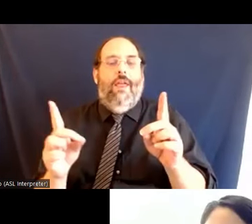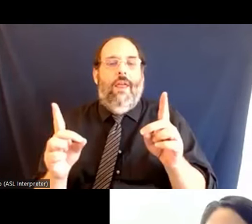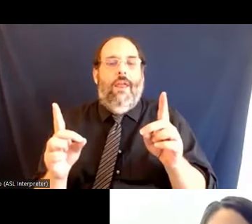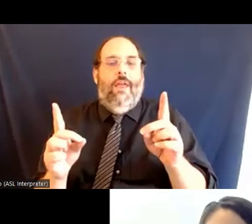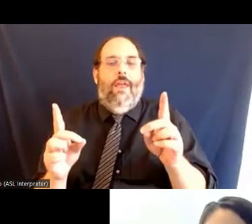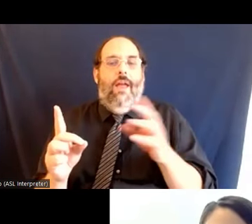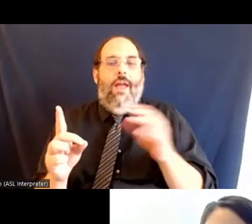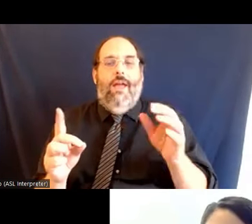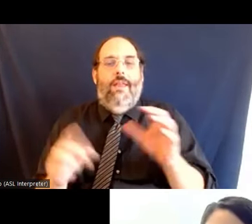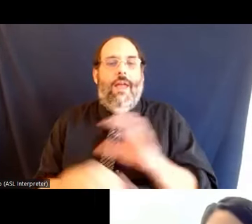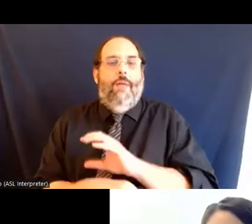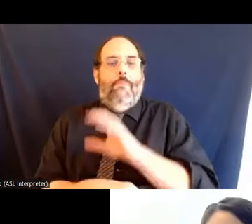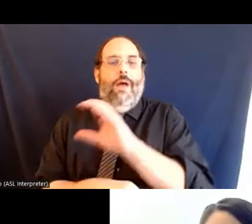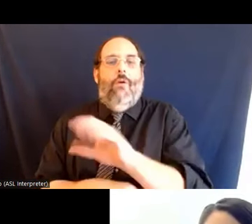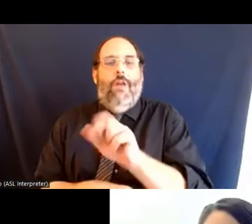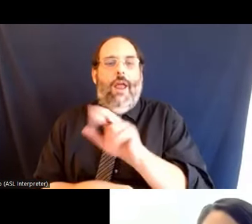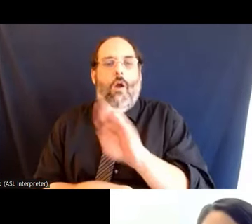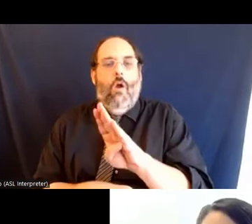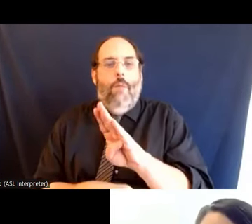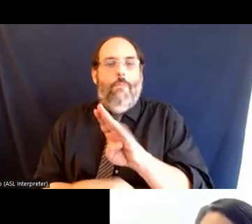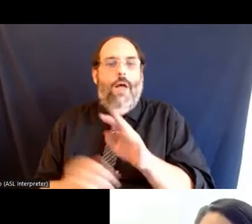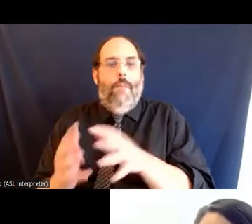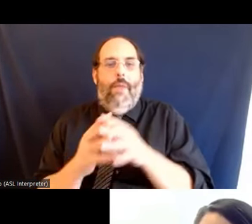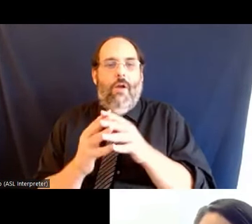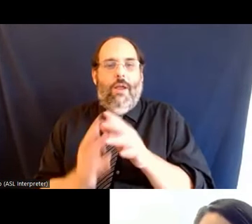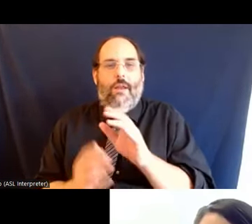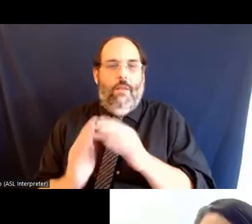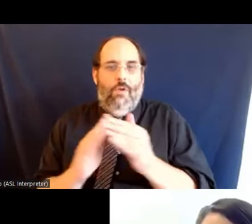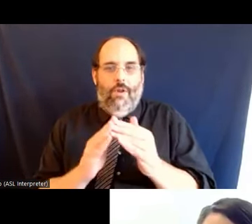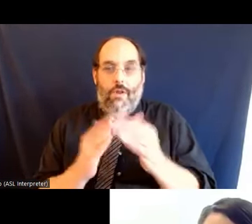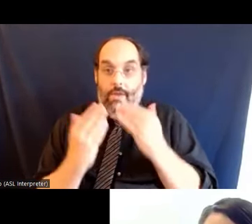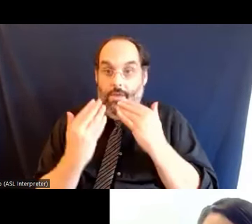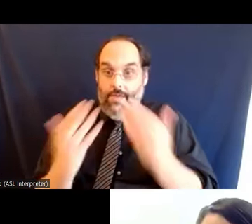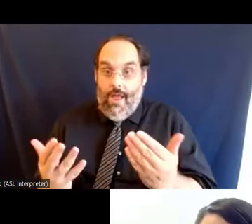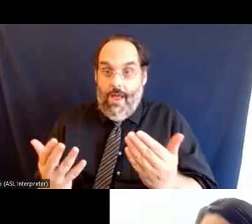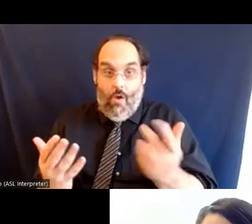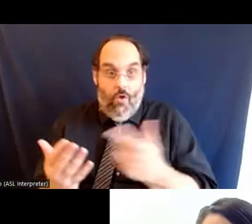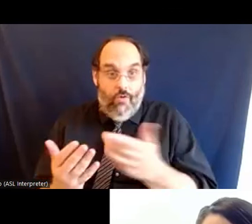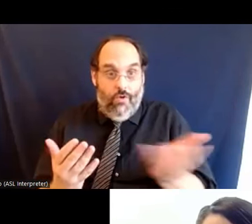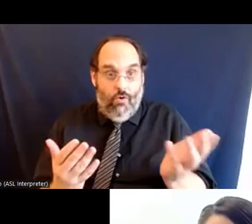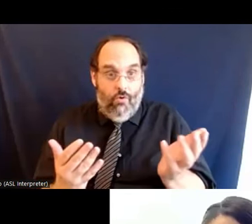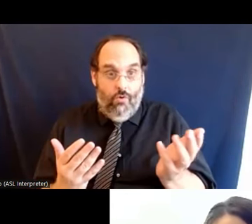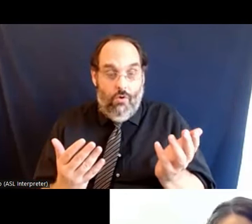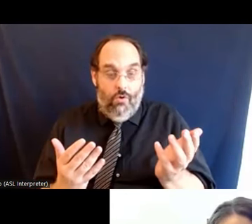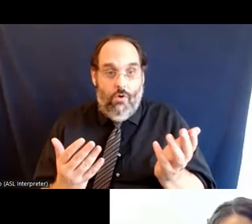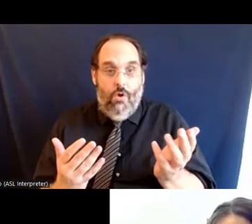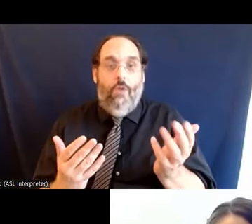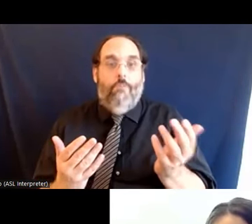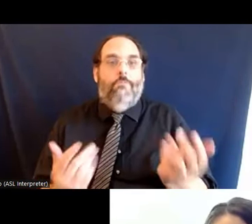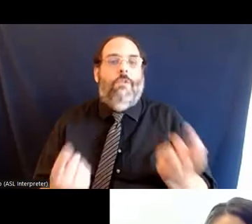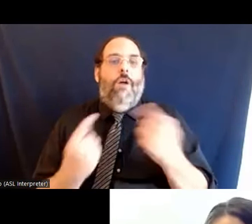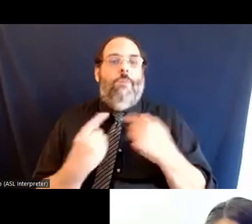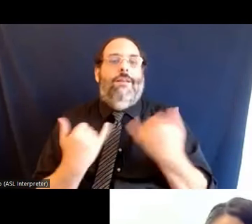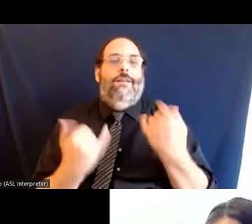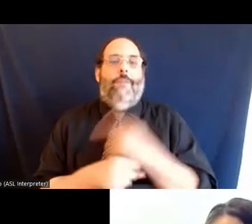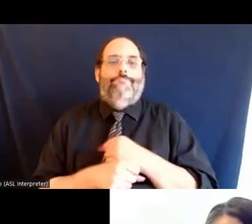and empowered Arab American community. Thanks so much to all of you for being here